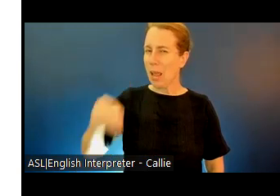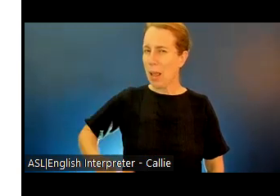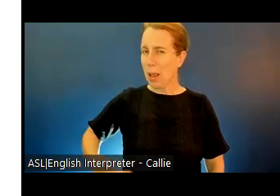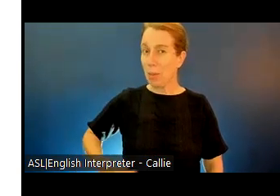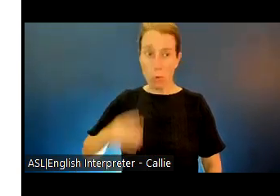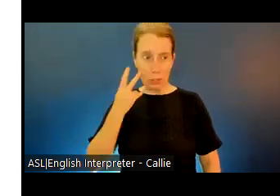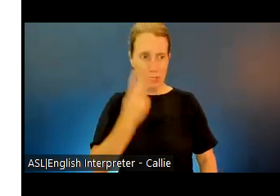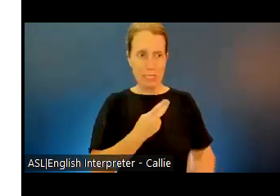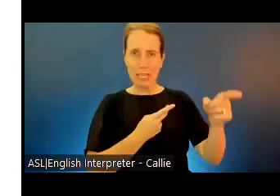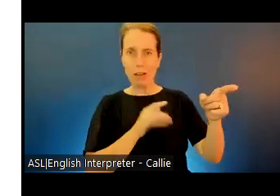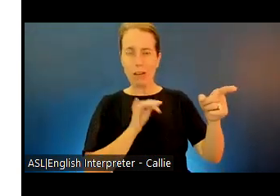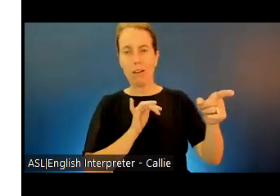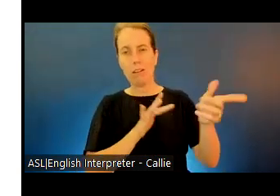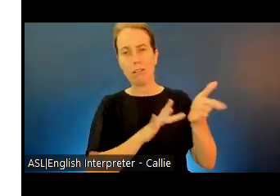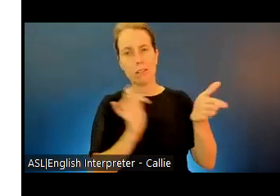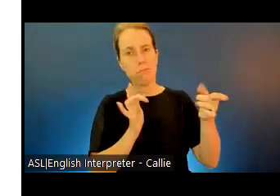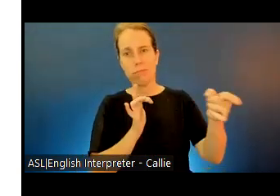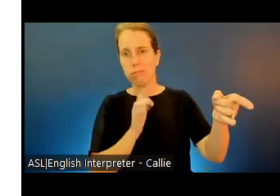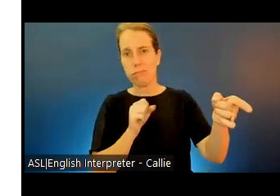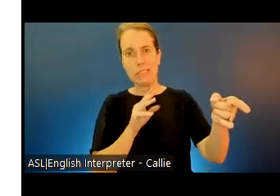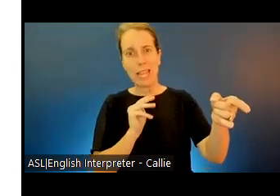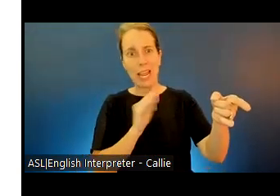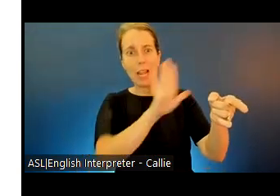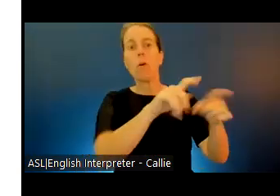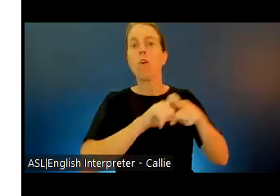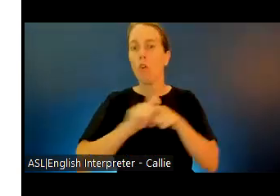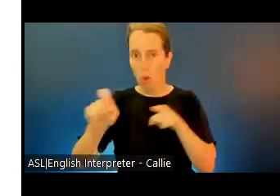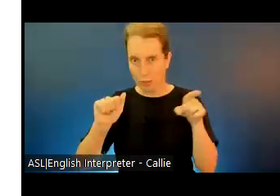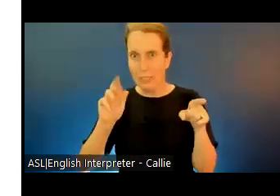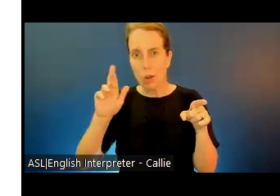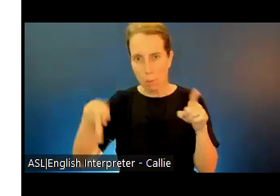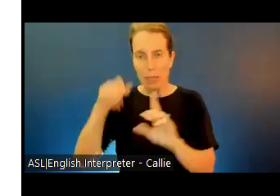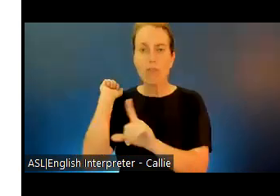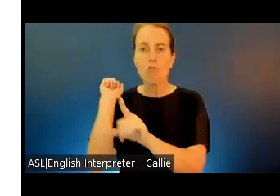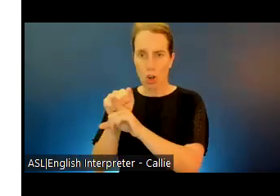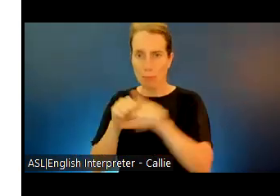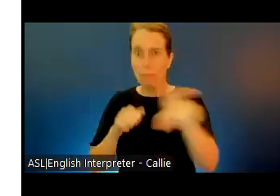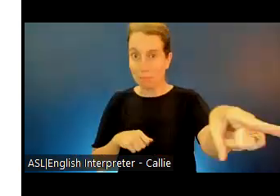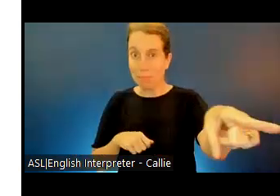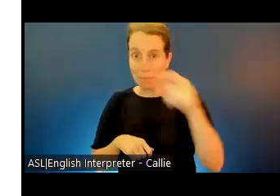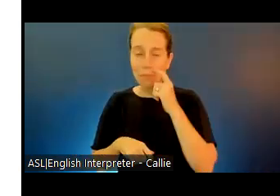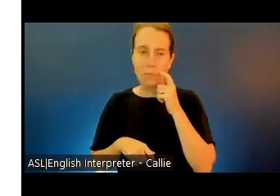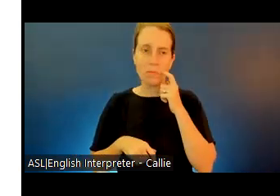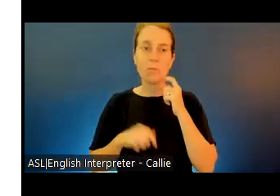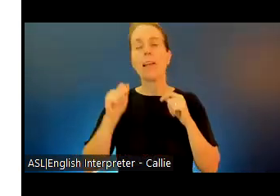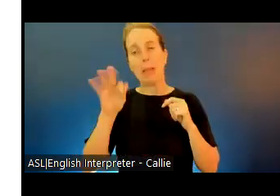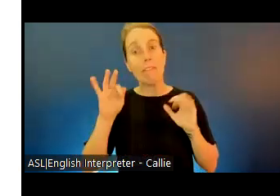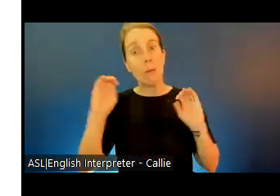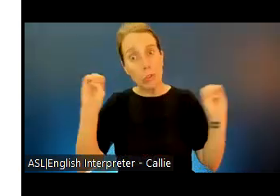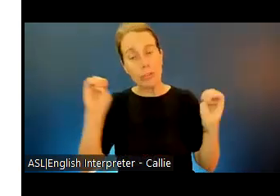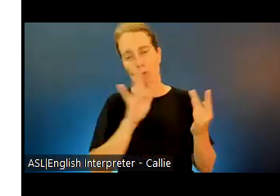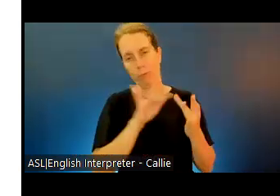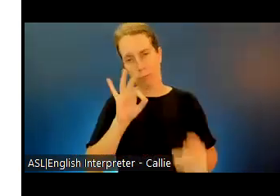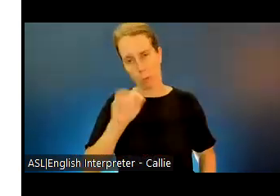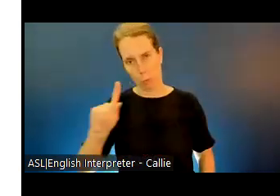But by all means, if necessary, please call 911 or law enforcement first. I mentioned voter engagement. Our